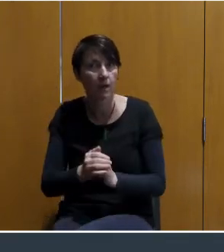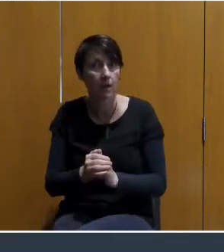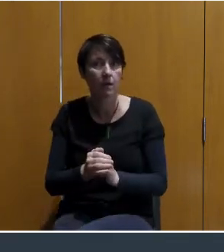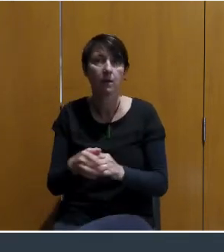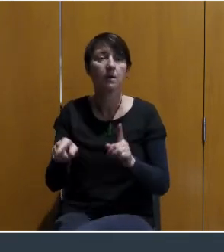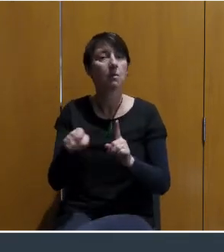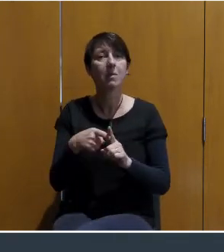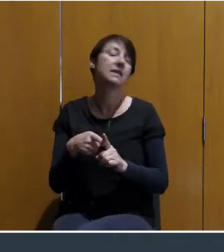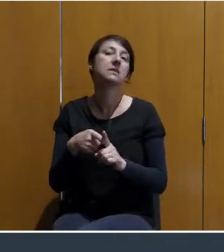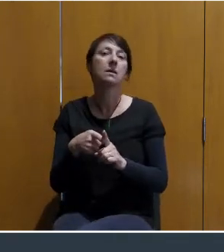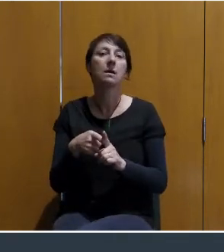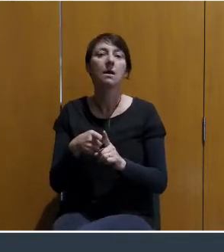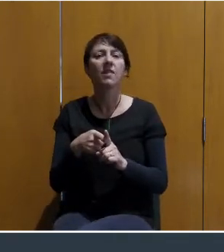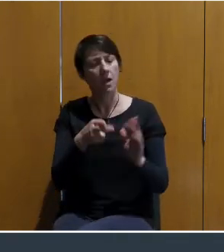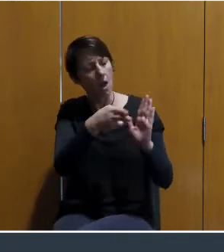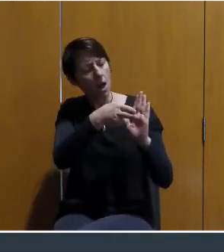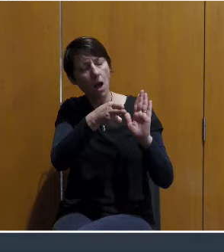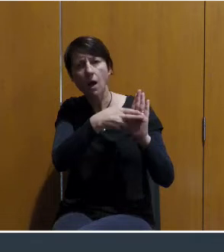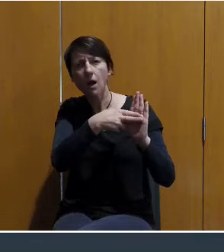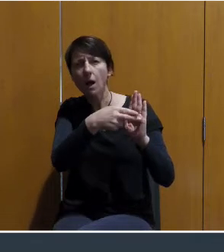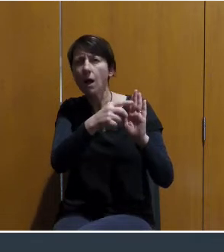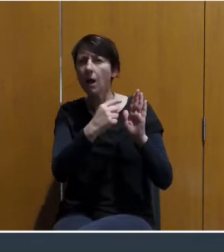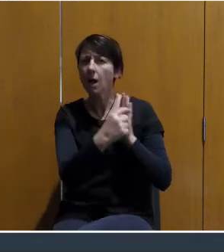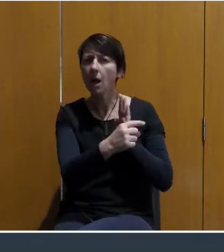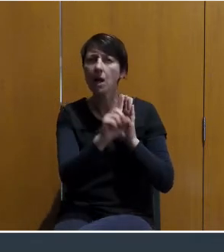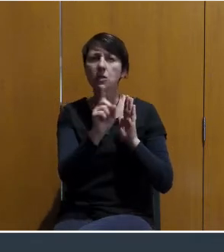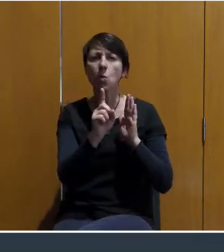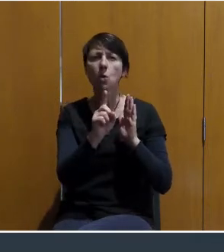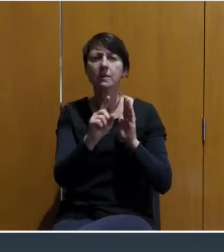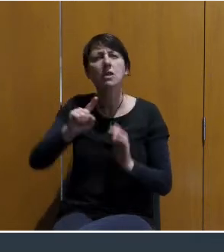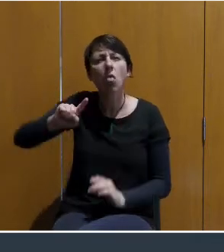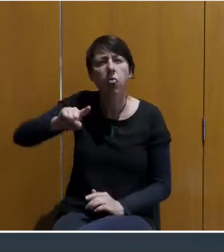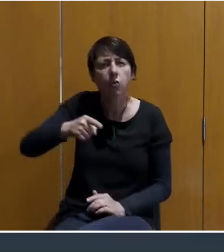They're classed as threatened, which means threatened with extinction.